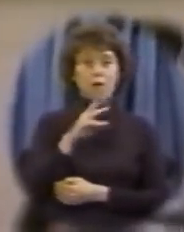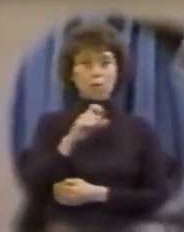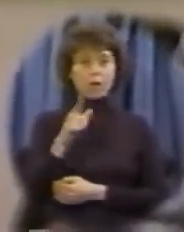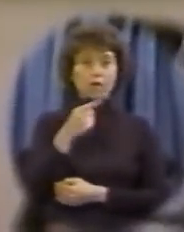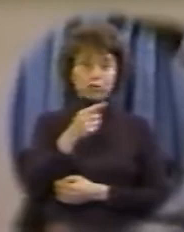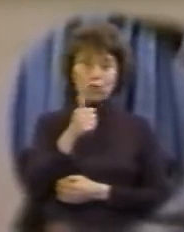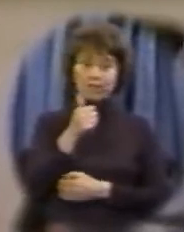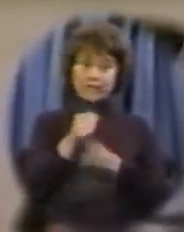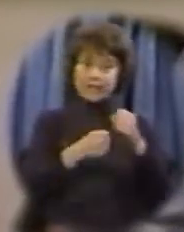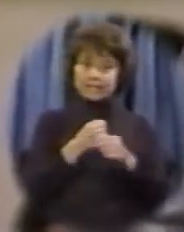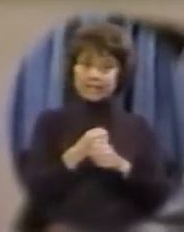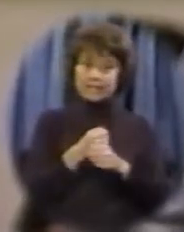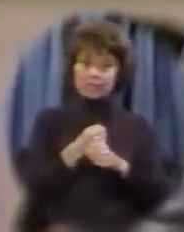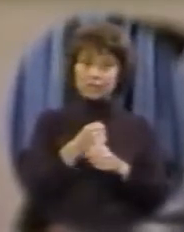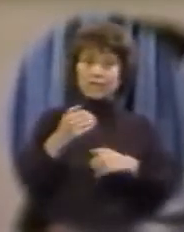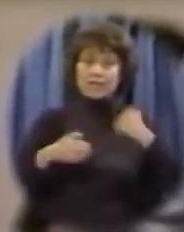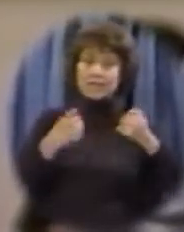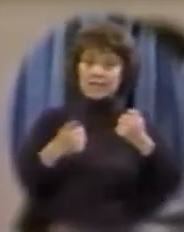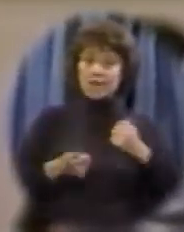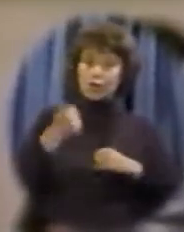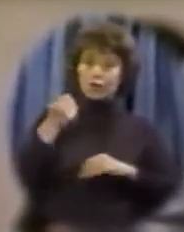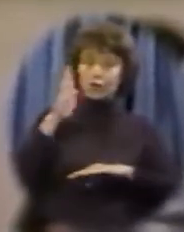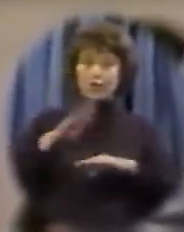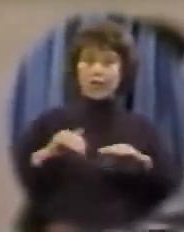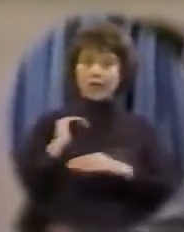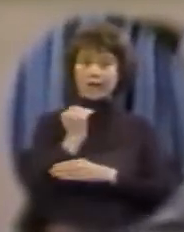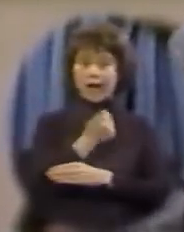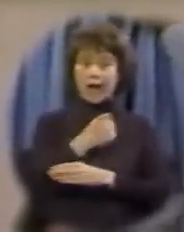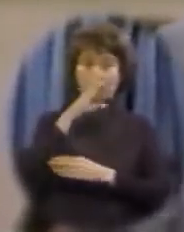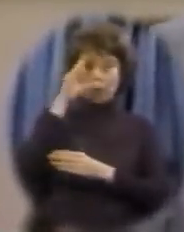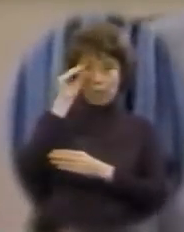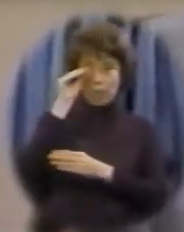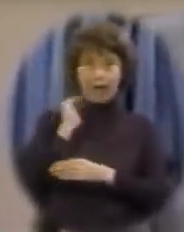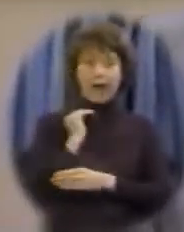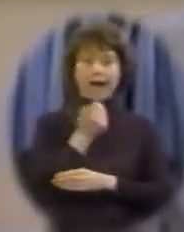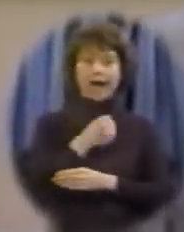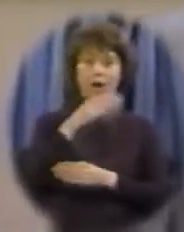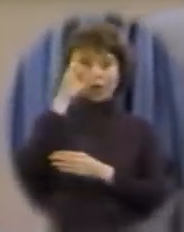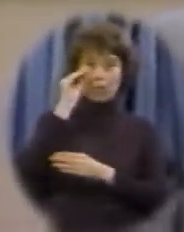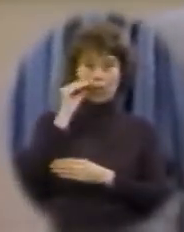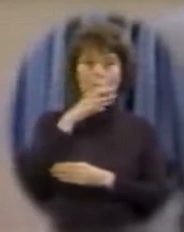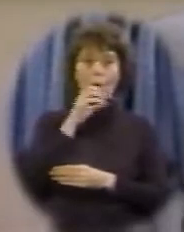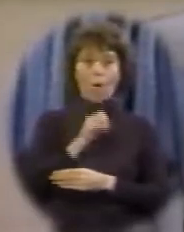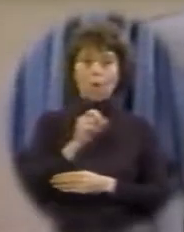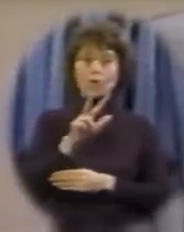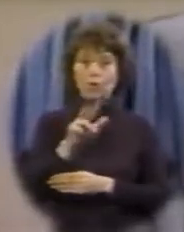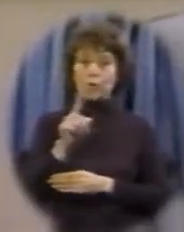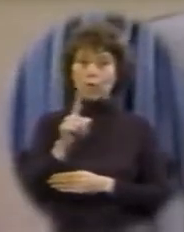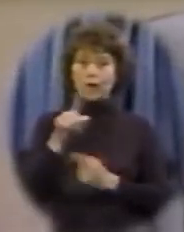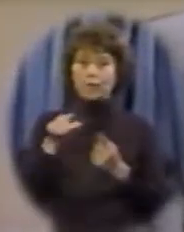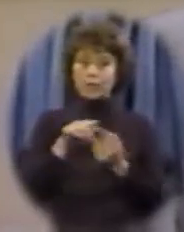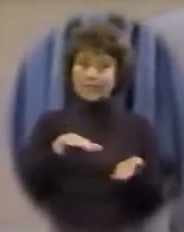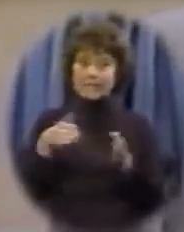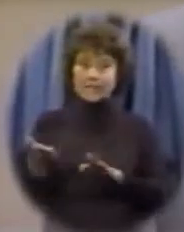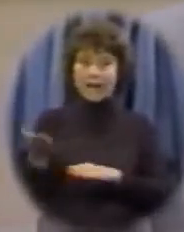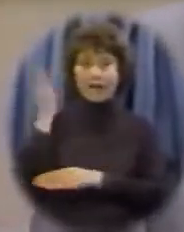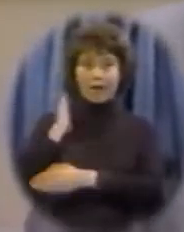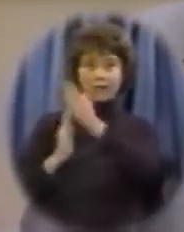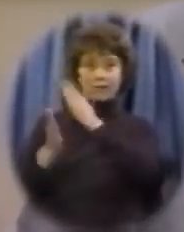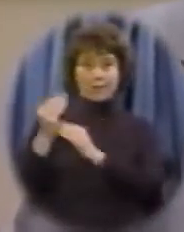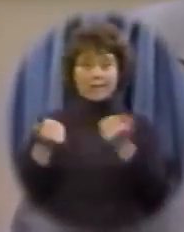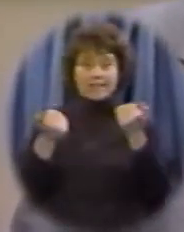younger than our boy. Our boy was 31 when he went away to be with the Lord. He would now have been 55 had